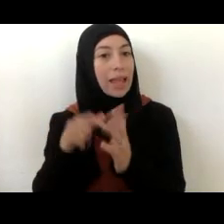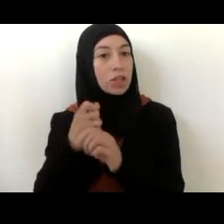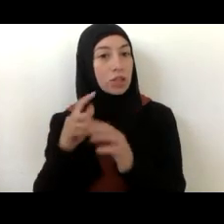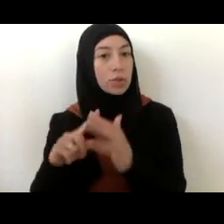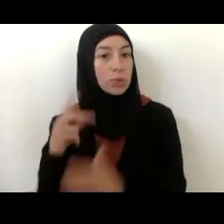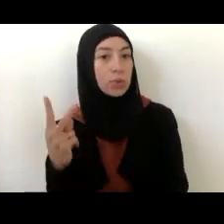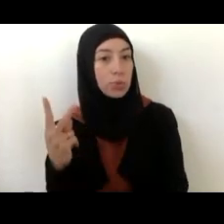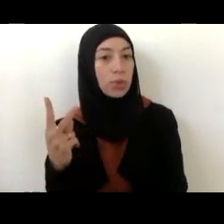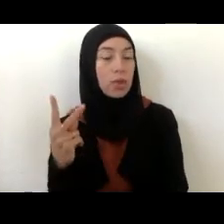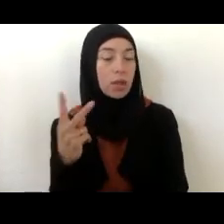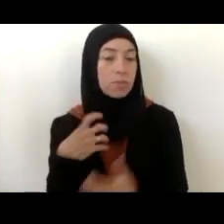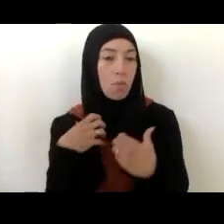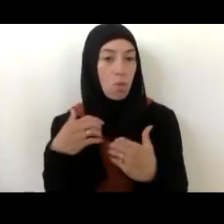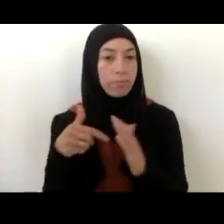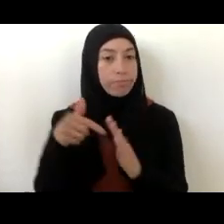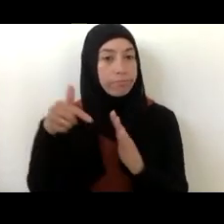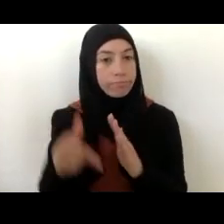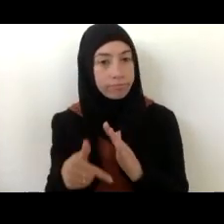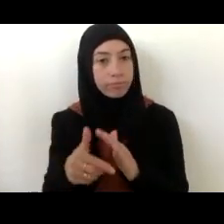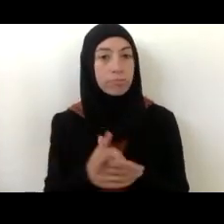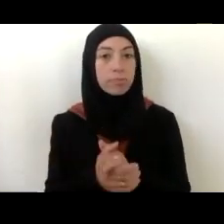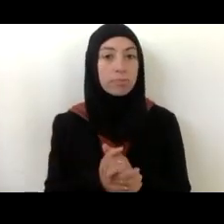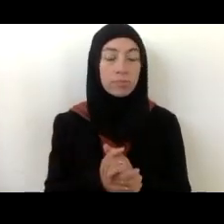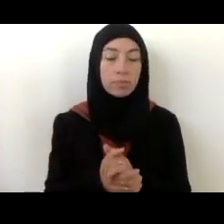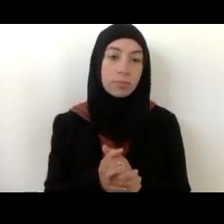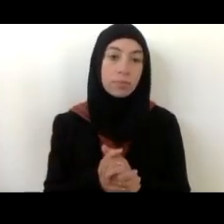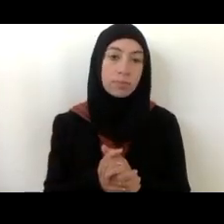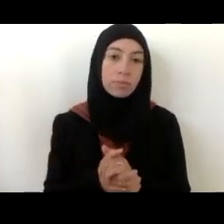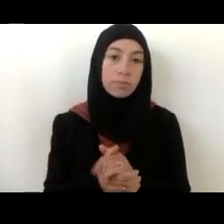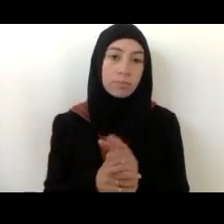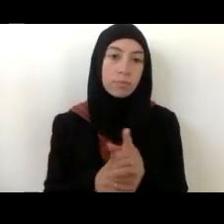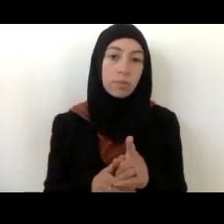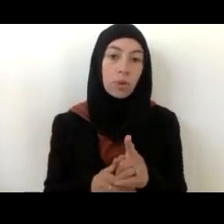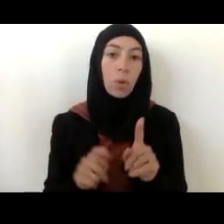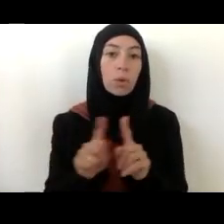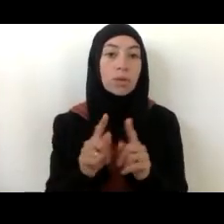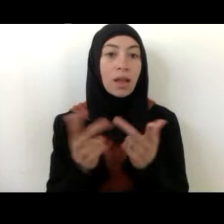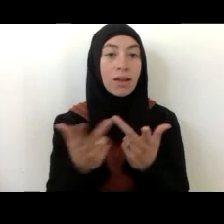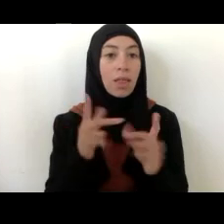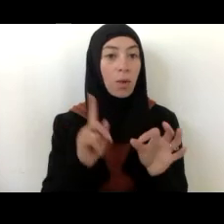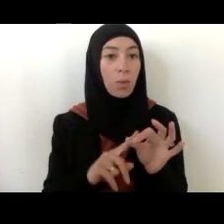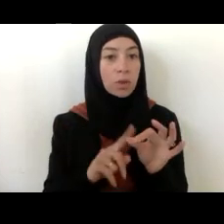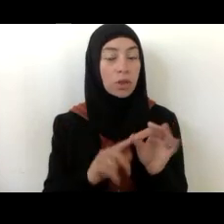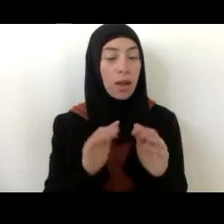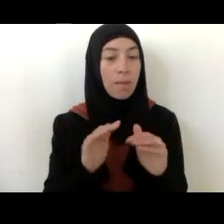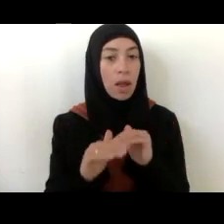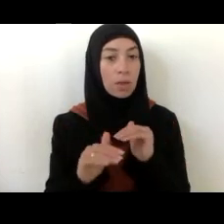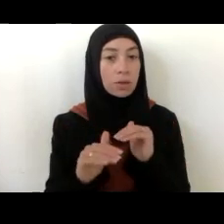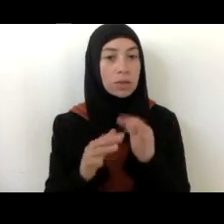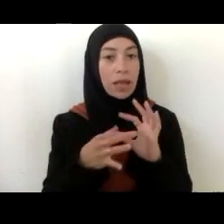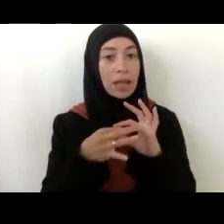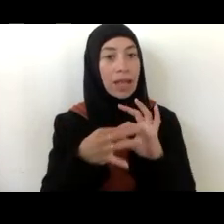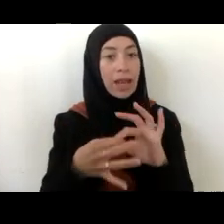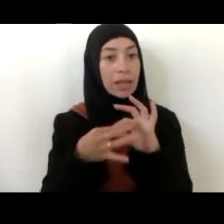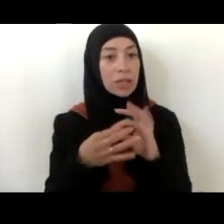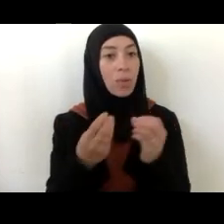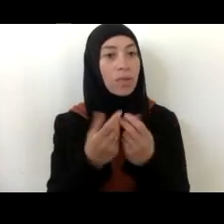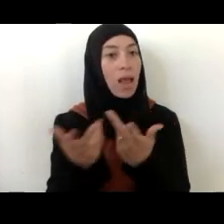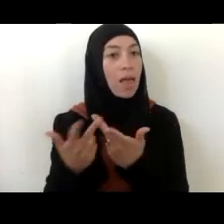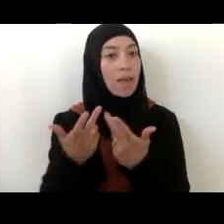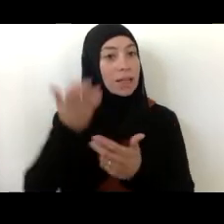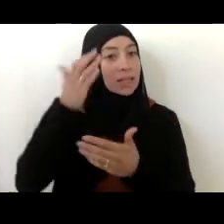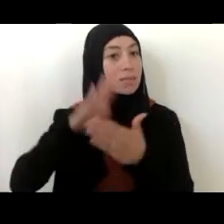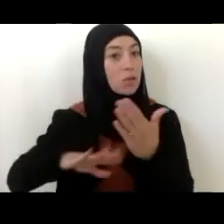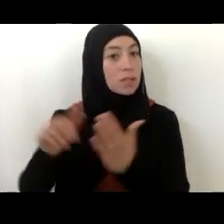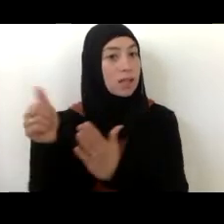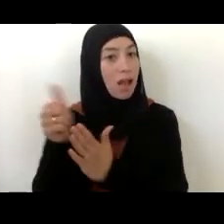Yep. Also just want to reinforce a question here regarding connecting with other experienced artists. And